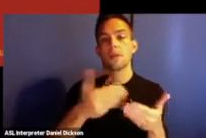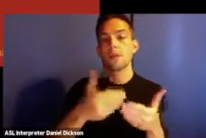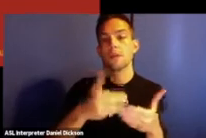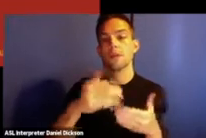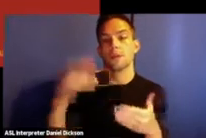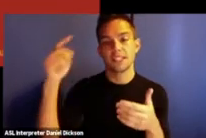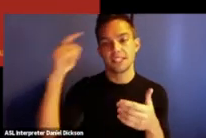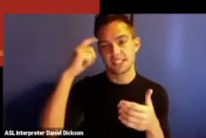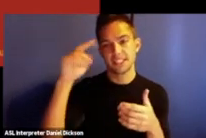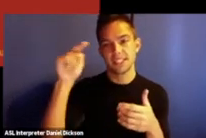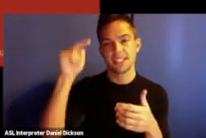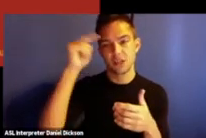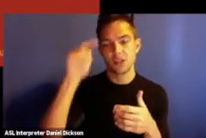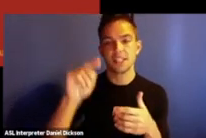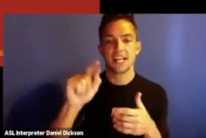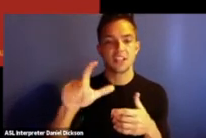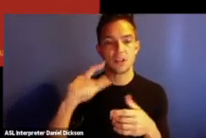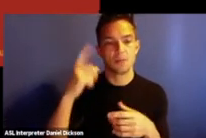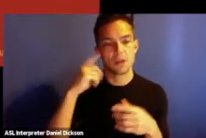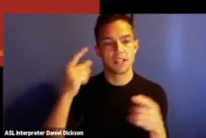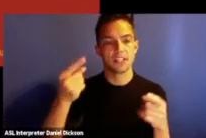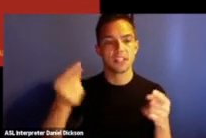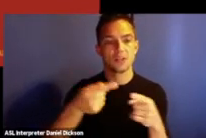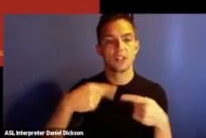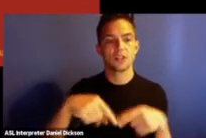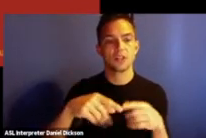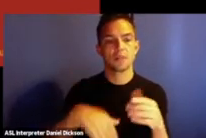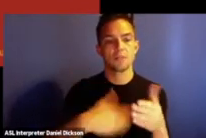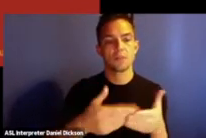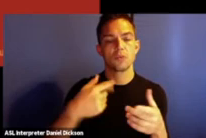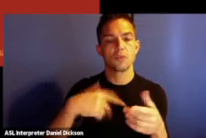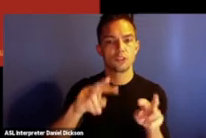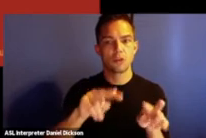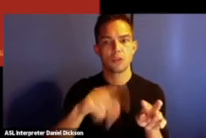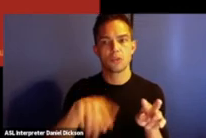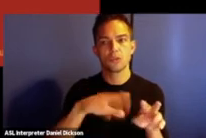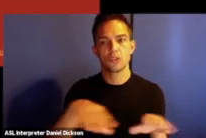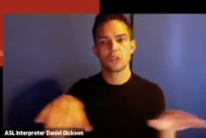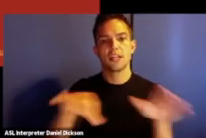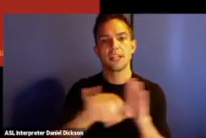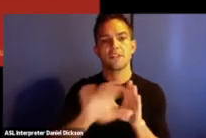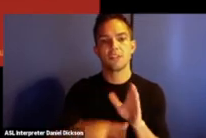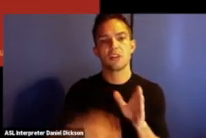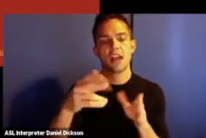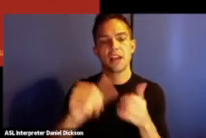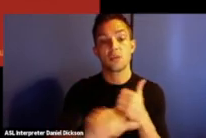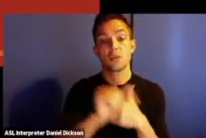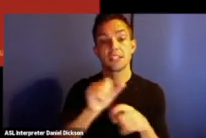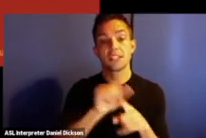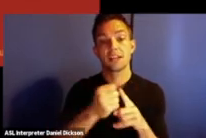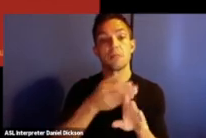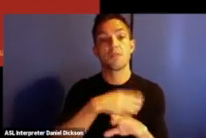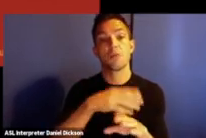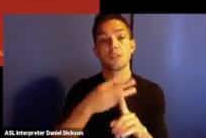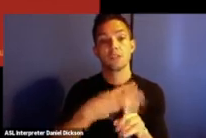injury around the time of birth. We should be monitoring those children and identifying their high-risk status before 6 months of